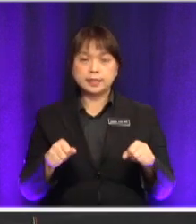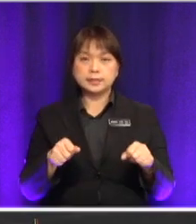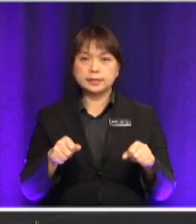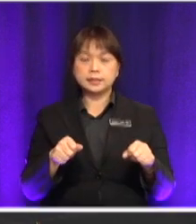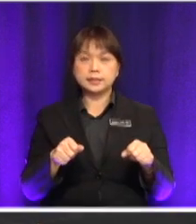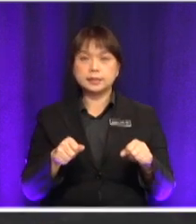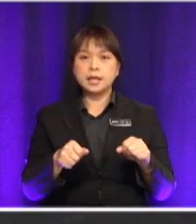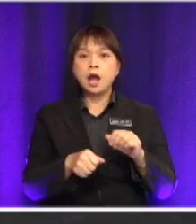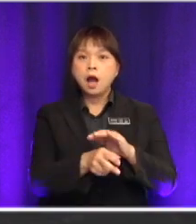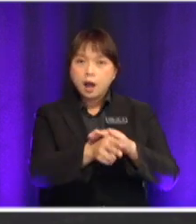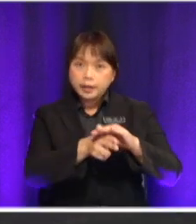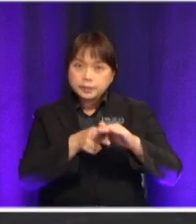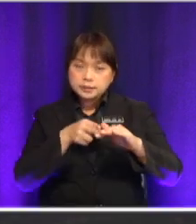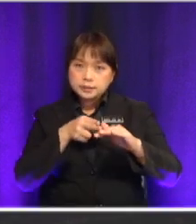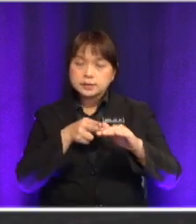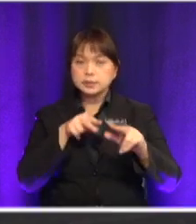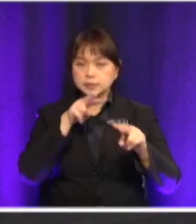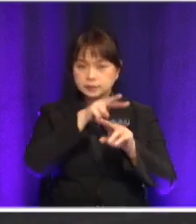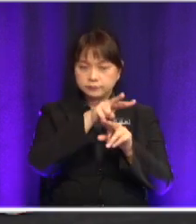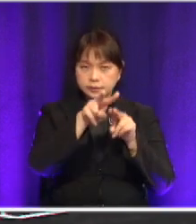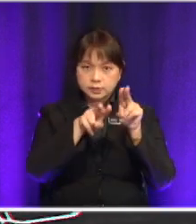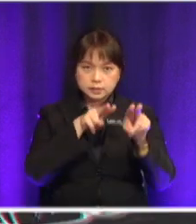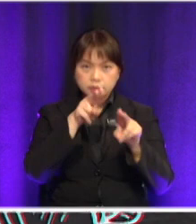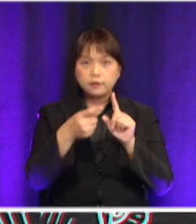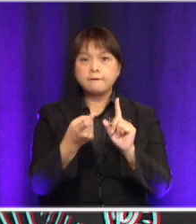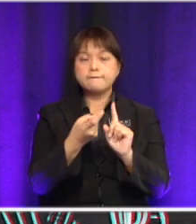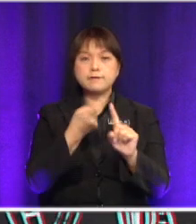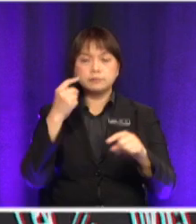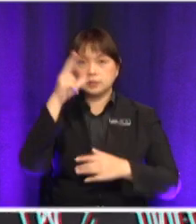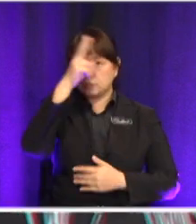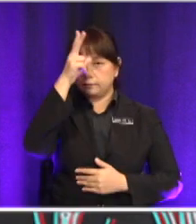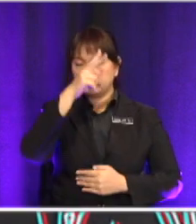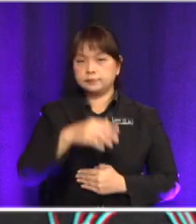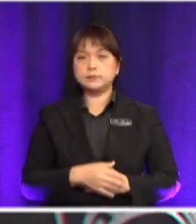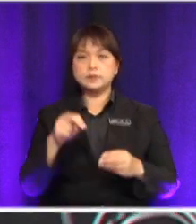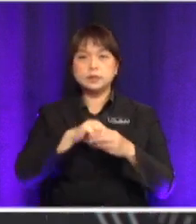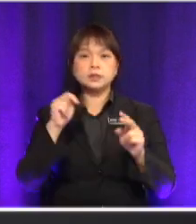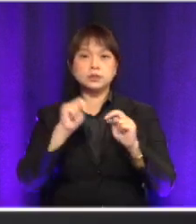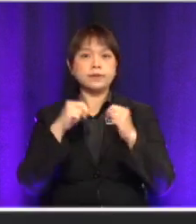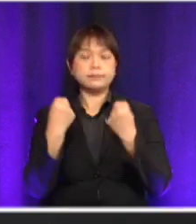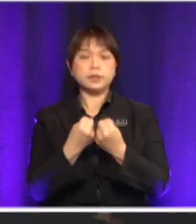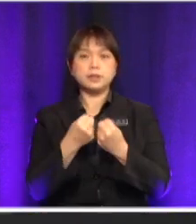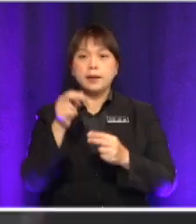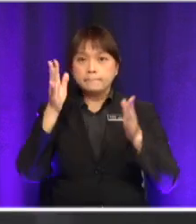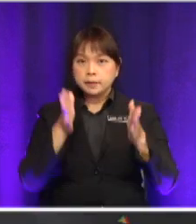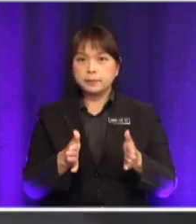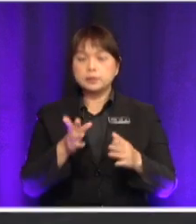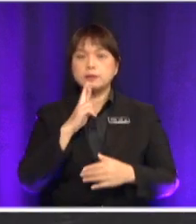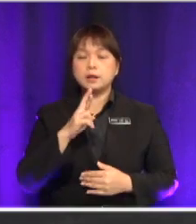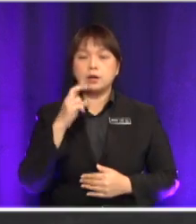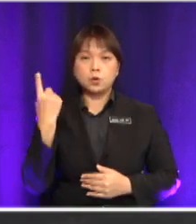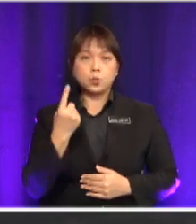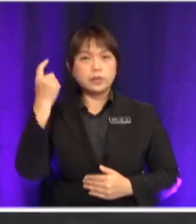surveillance by the government. In the novel, people are always reminded that the government